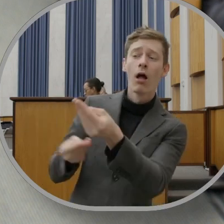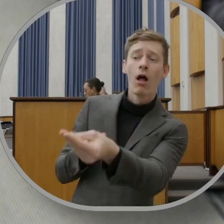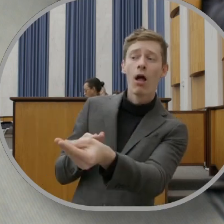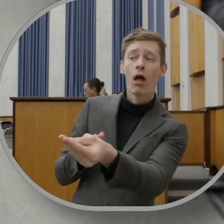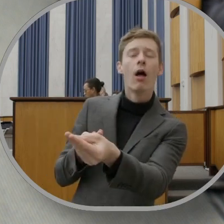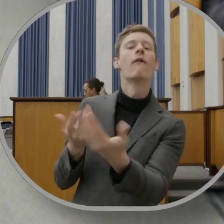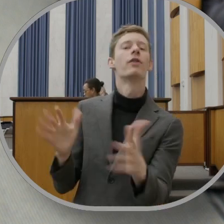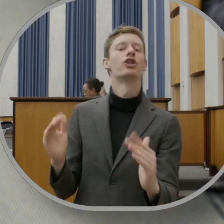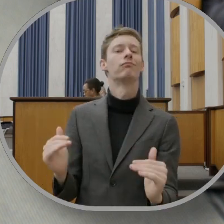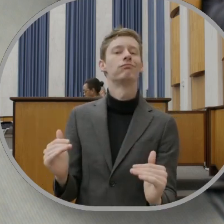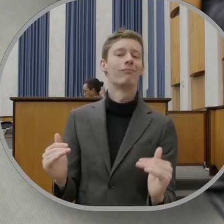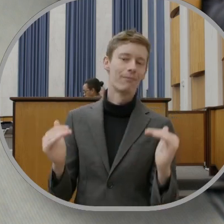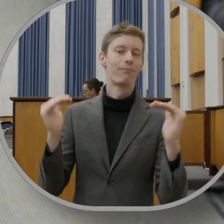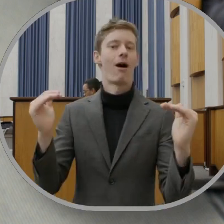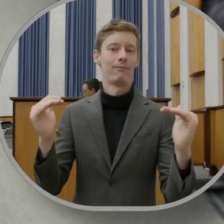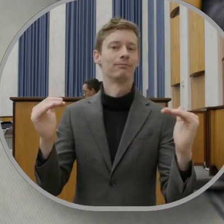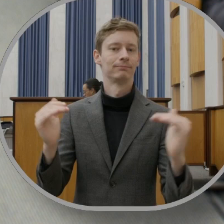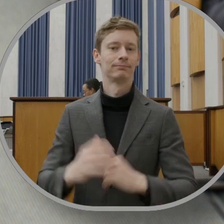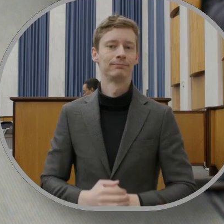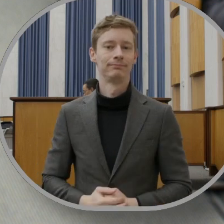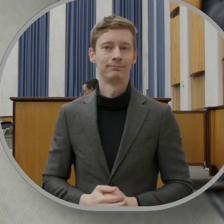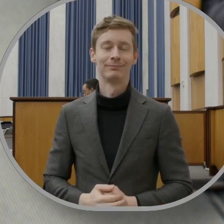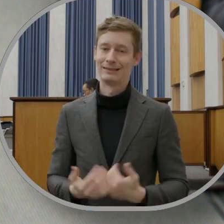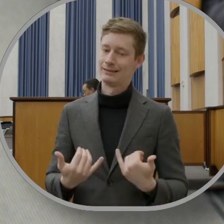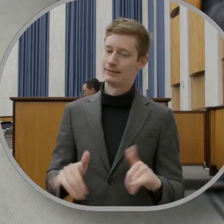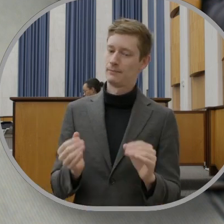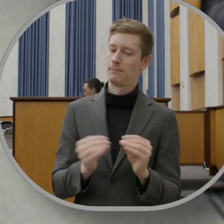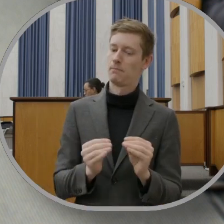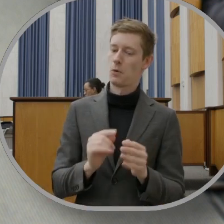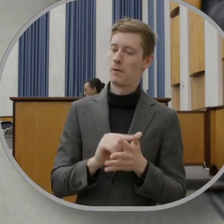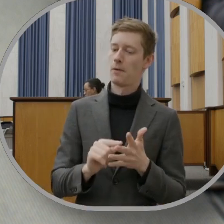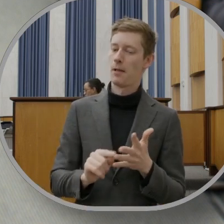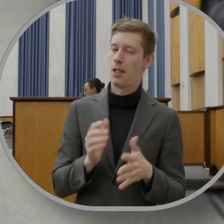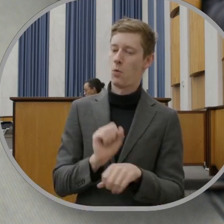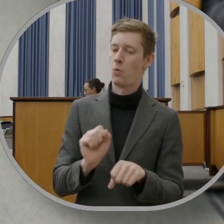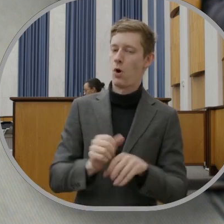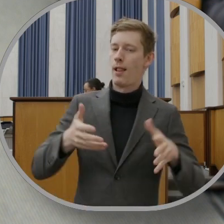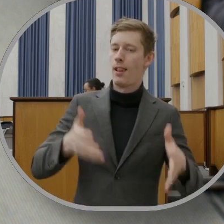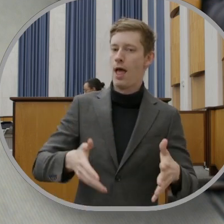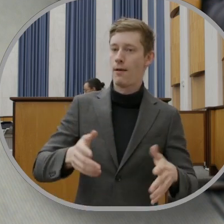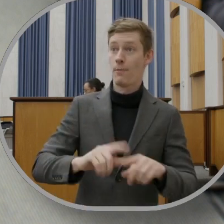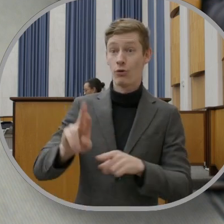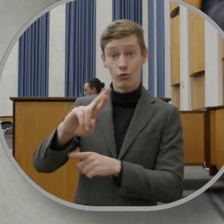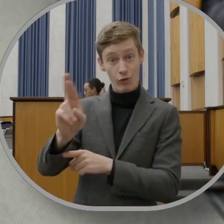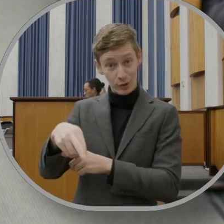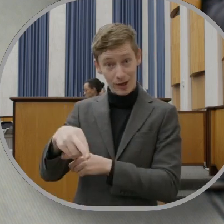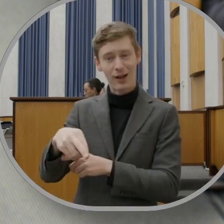While we still absolutely have much to achieve, it cannot be denied, Richmond is